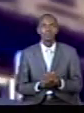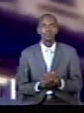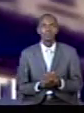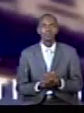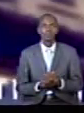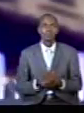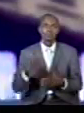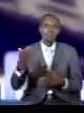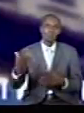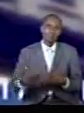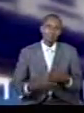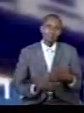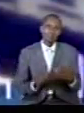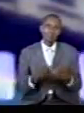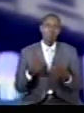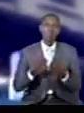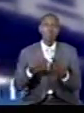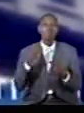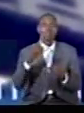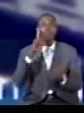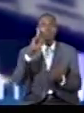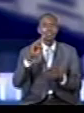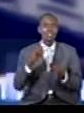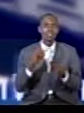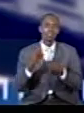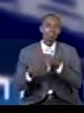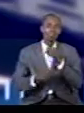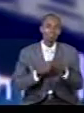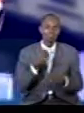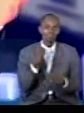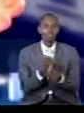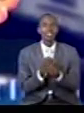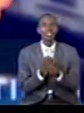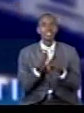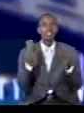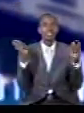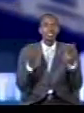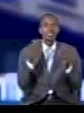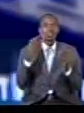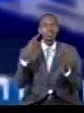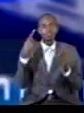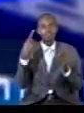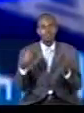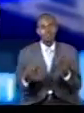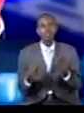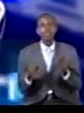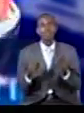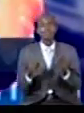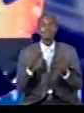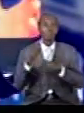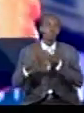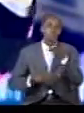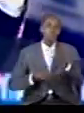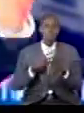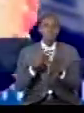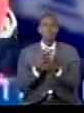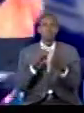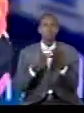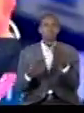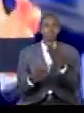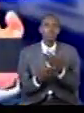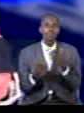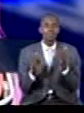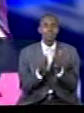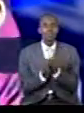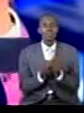Welcome, friends, to the one-year anniversary celebration of the Global Crusades with our Father in the Lord, Pastor Dr.